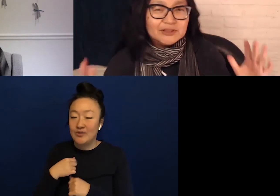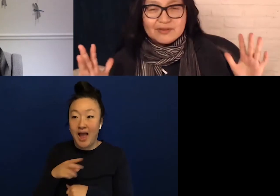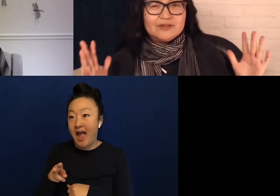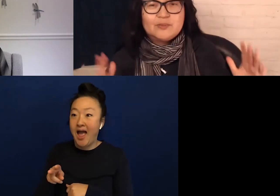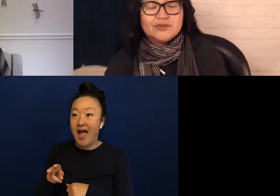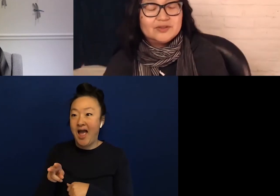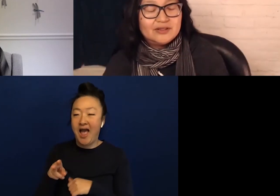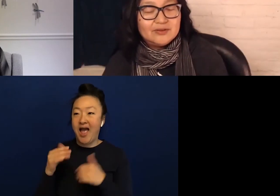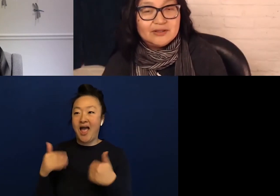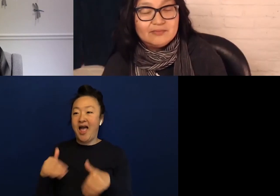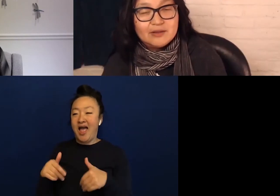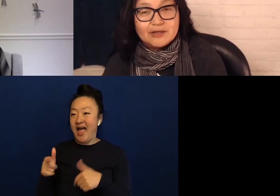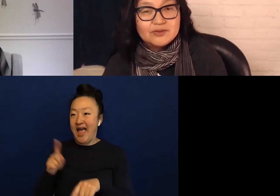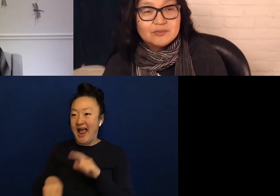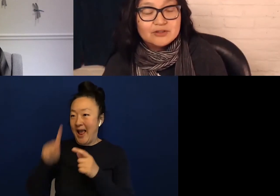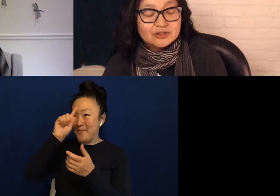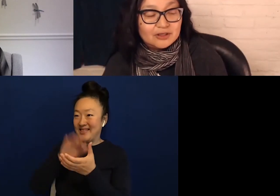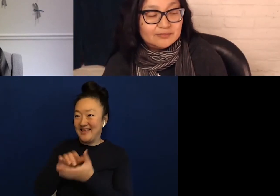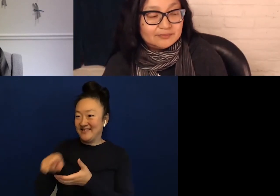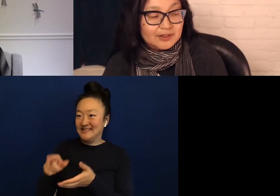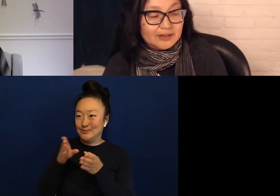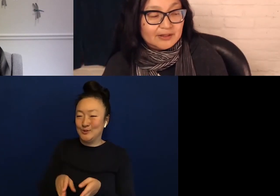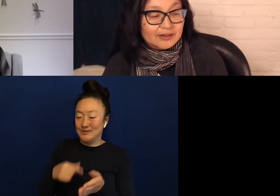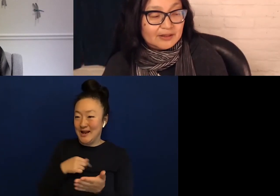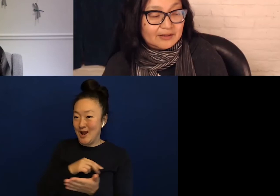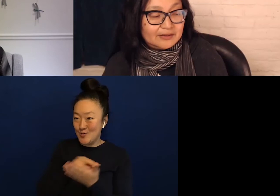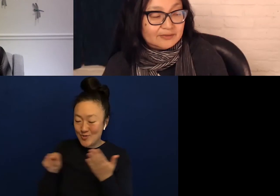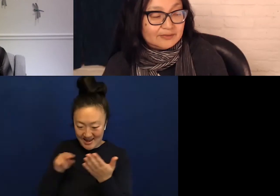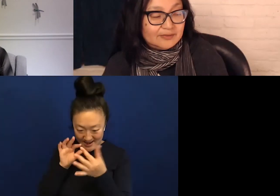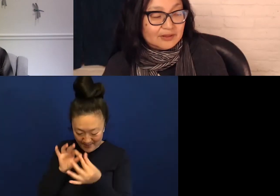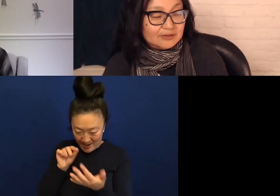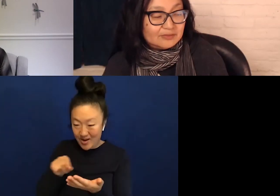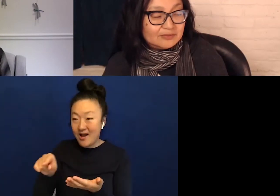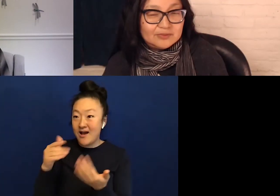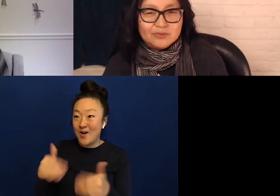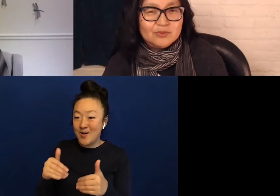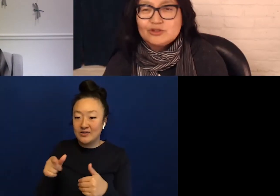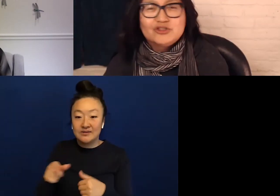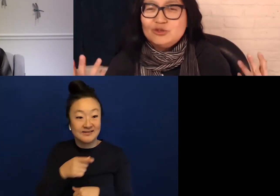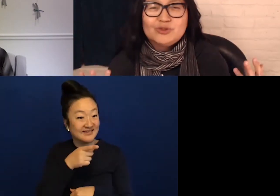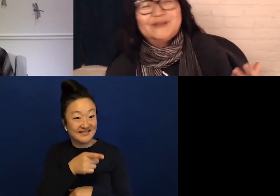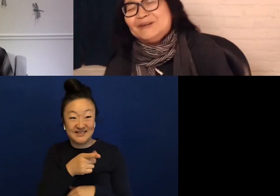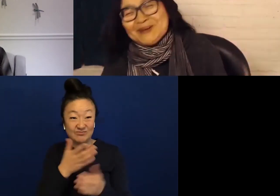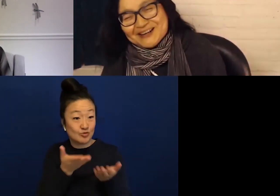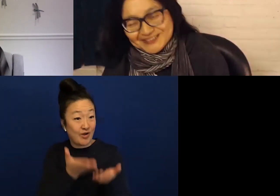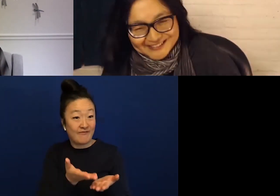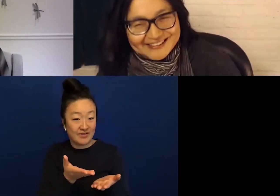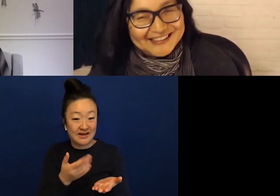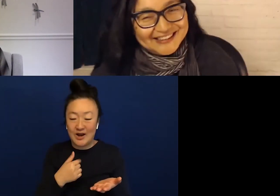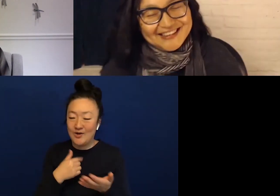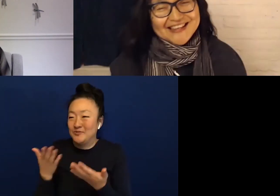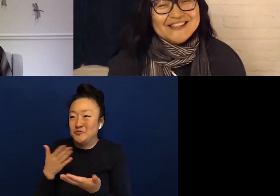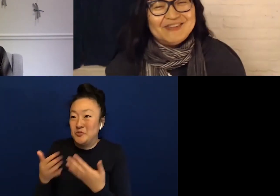couldn't believe that this person that you had read about so much uh He was just offering us. or